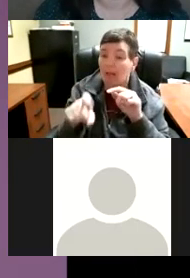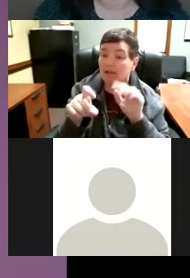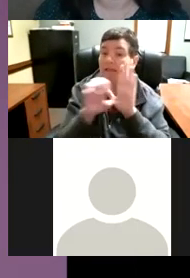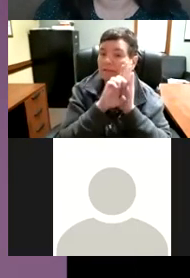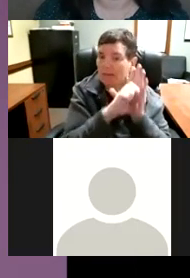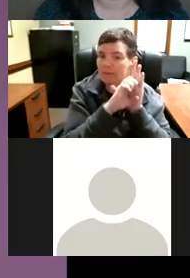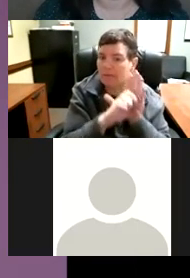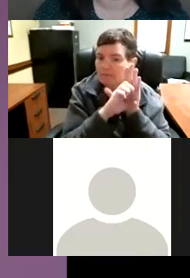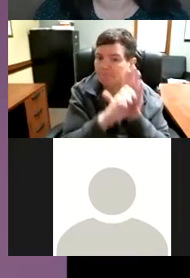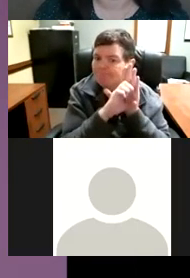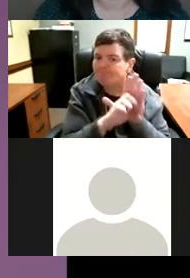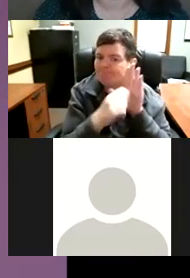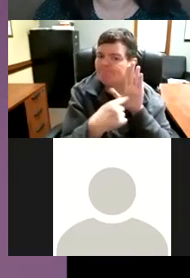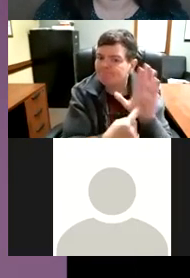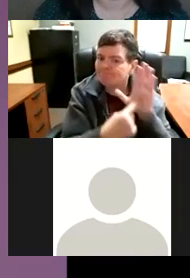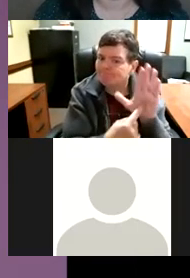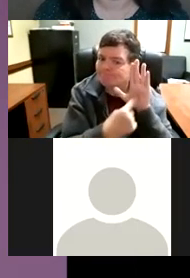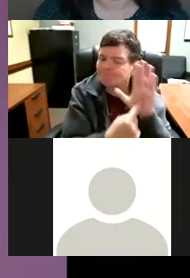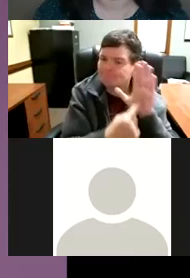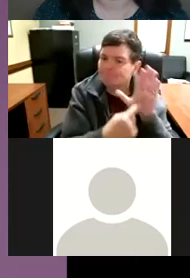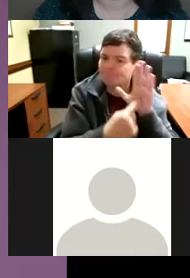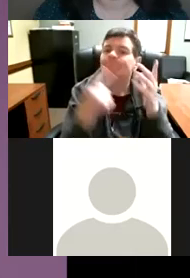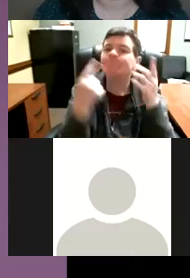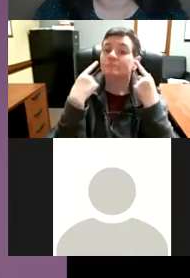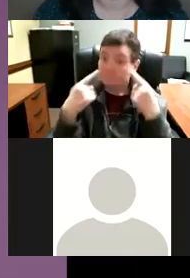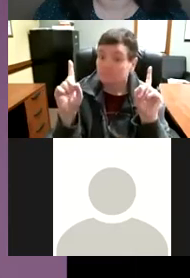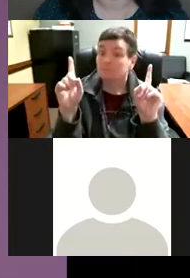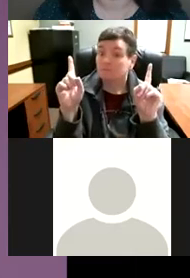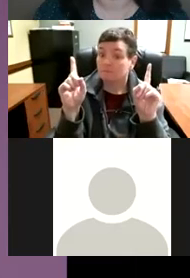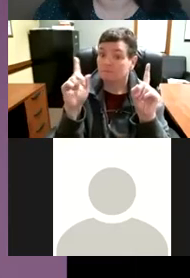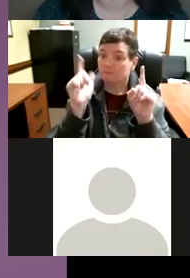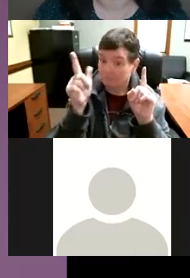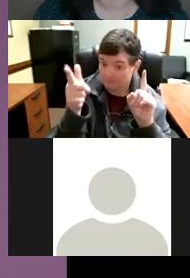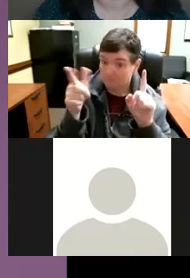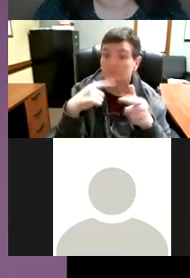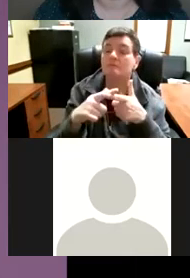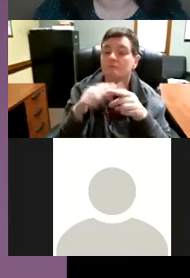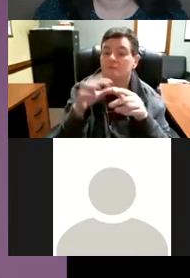from us to be able to do that at a later point. So